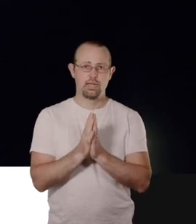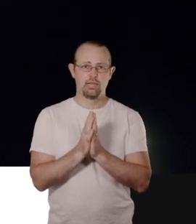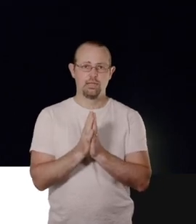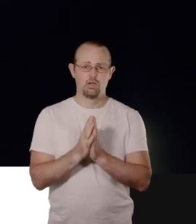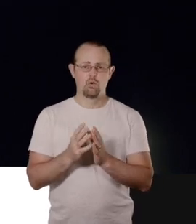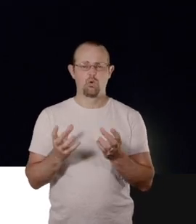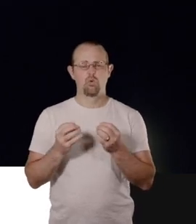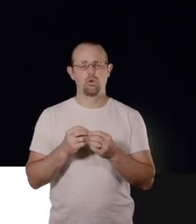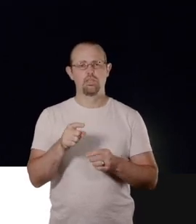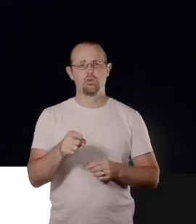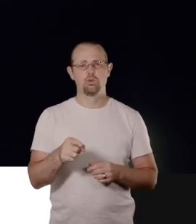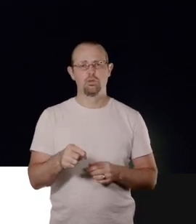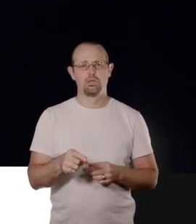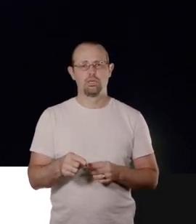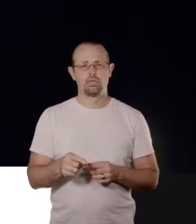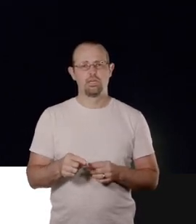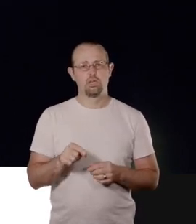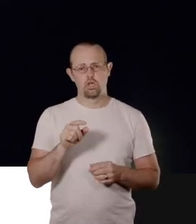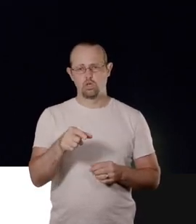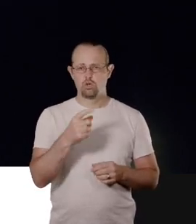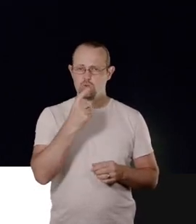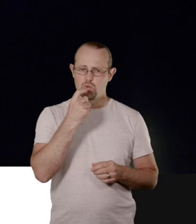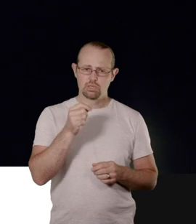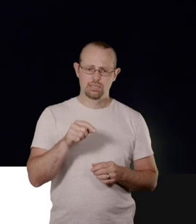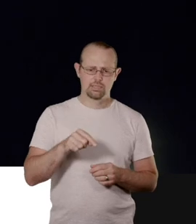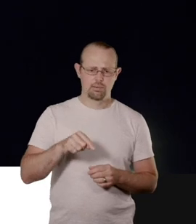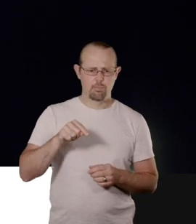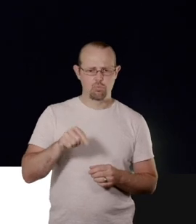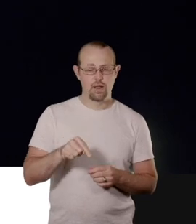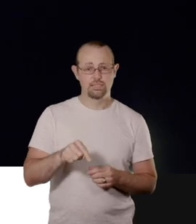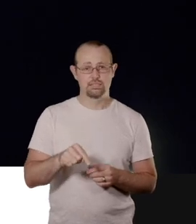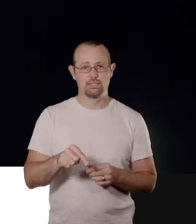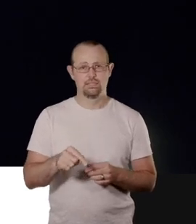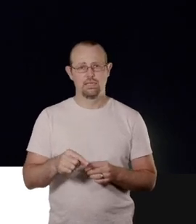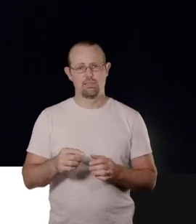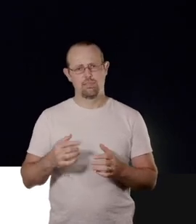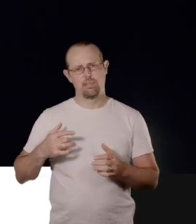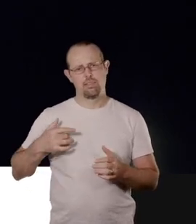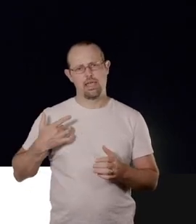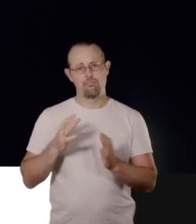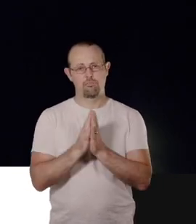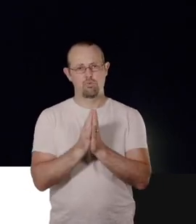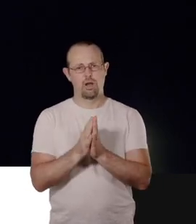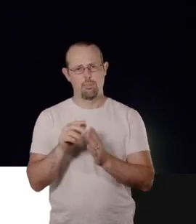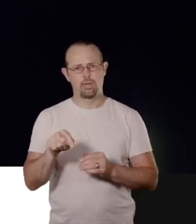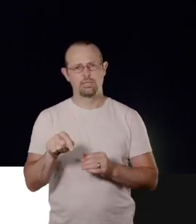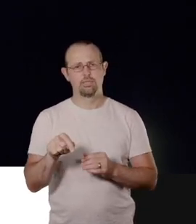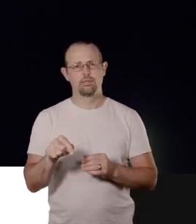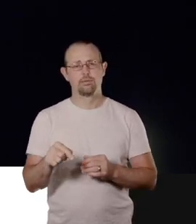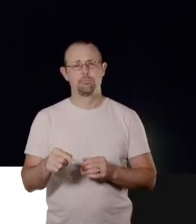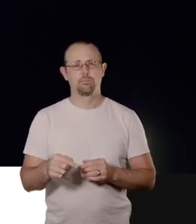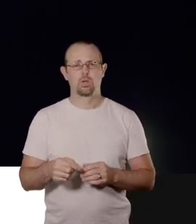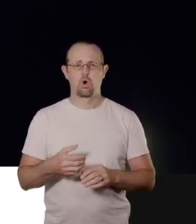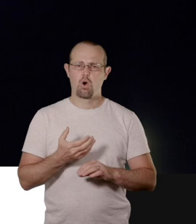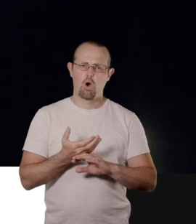together, if you're on church online. If you're in the Facebook chat or on YouTube, you can join that chat